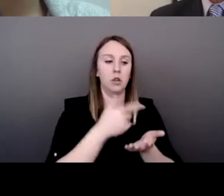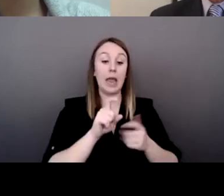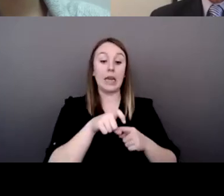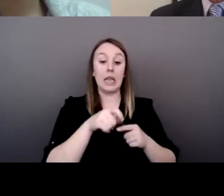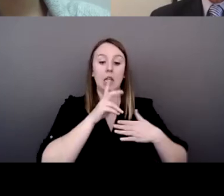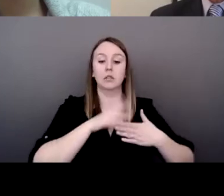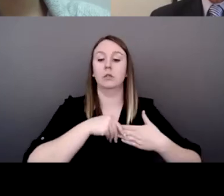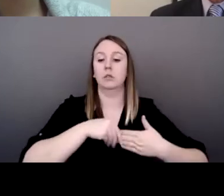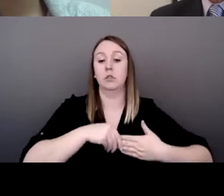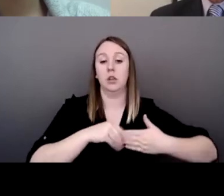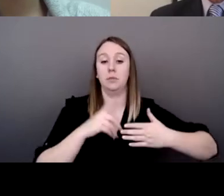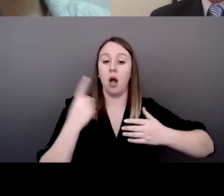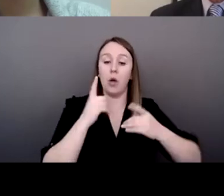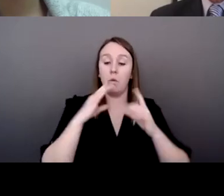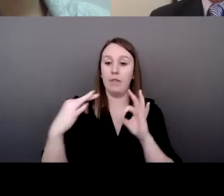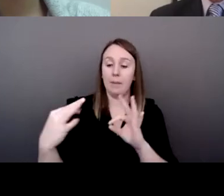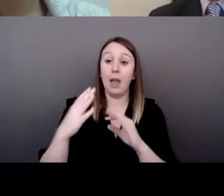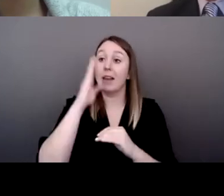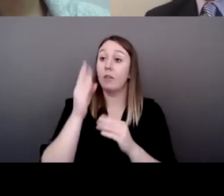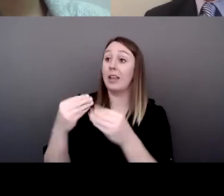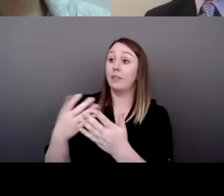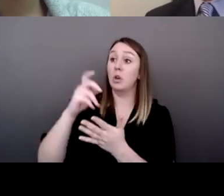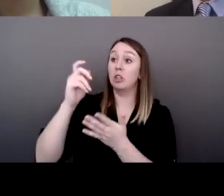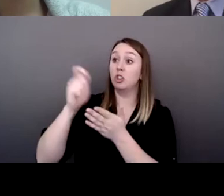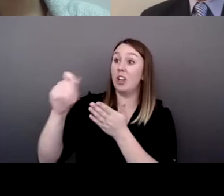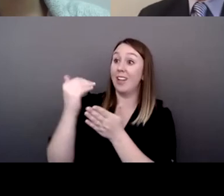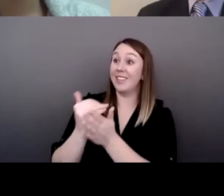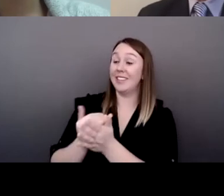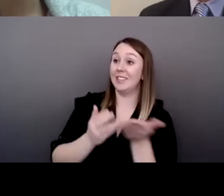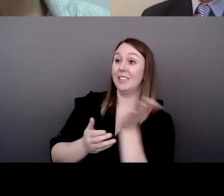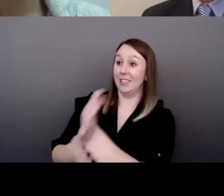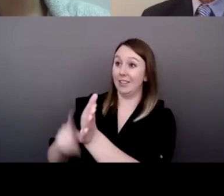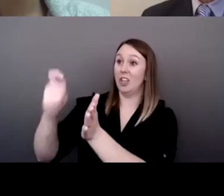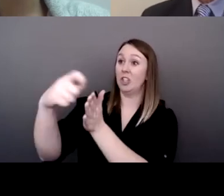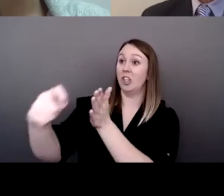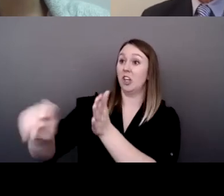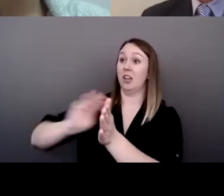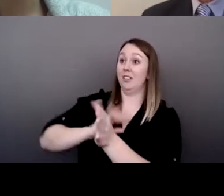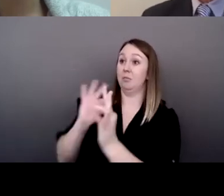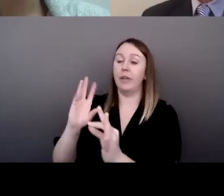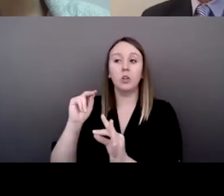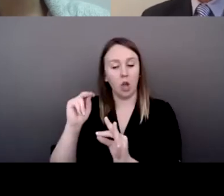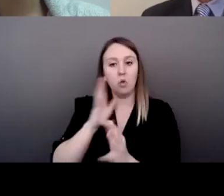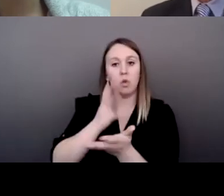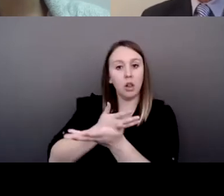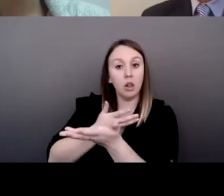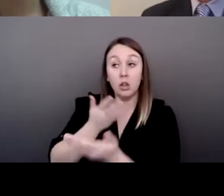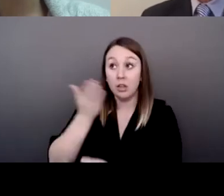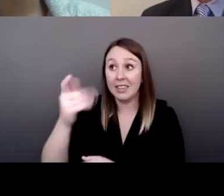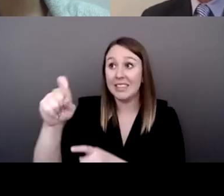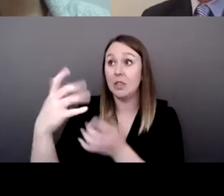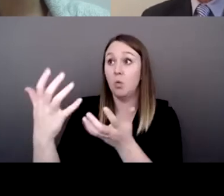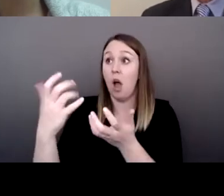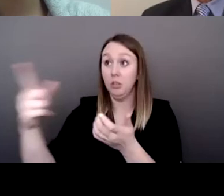loop, because we're never going to give you a checklist. We're going to test you along the way. We're going to give you things that we need and want, and if they're implemented, then we